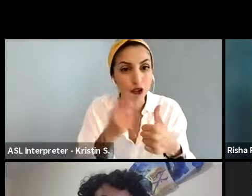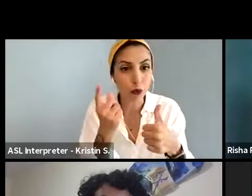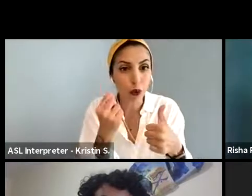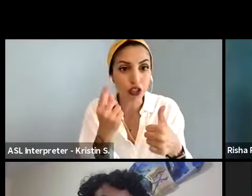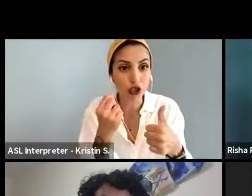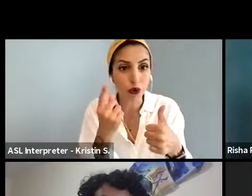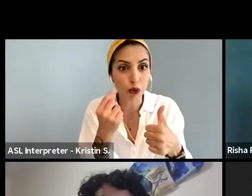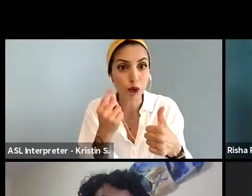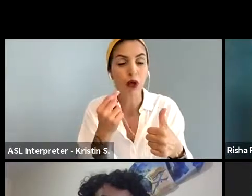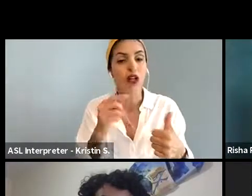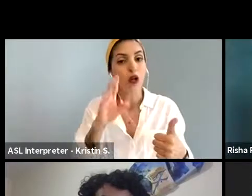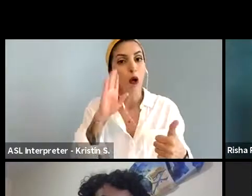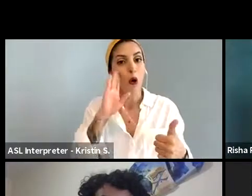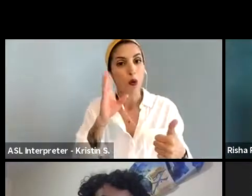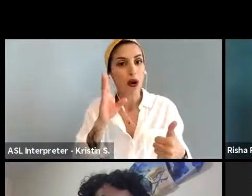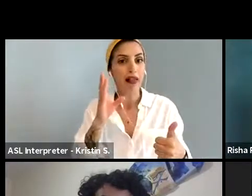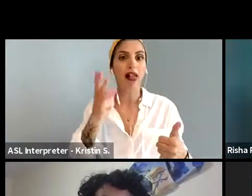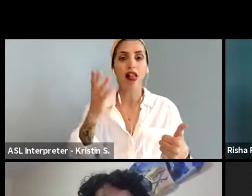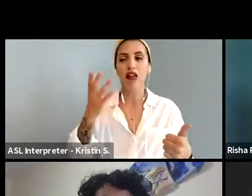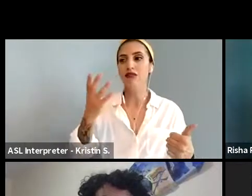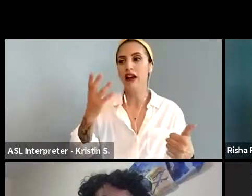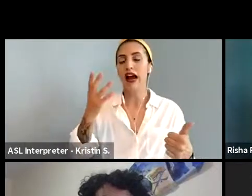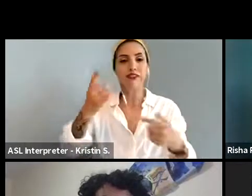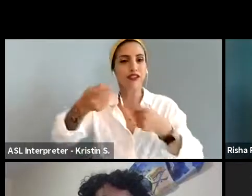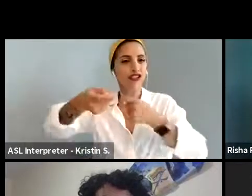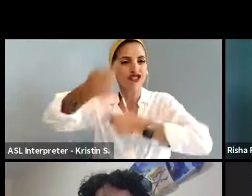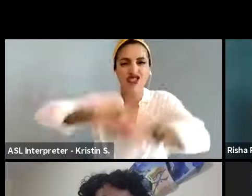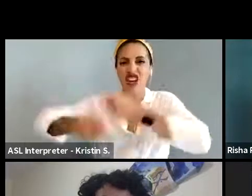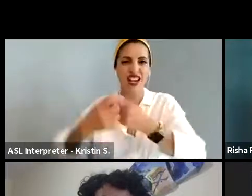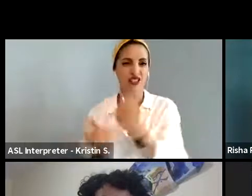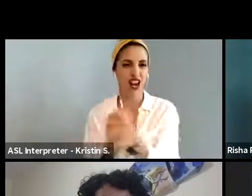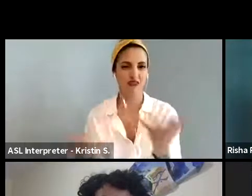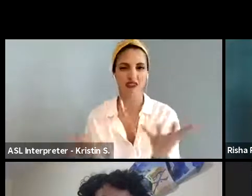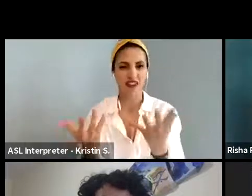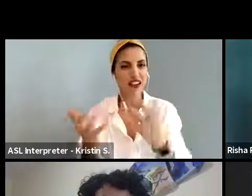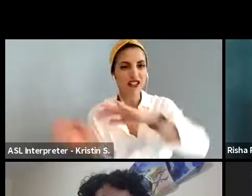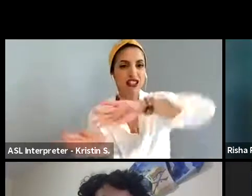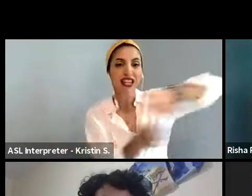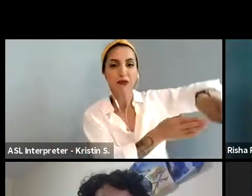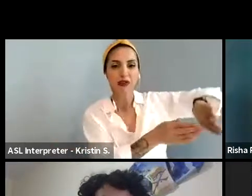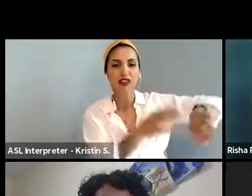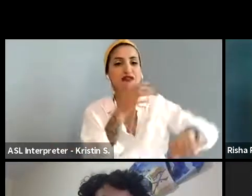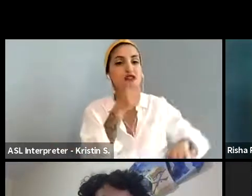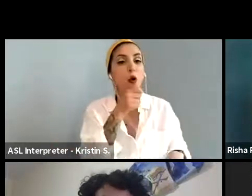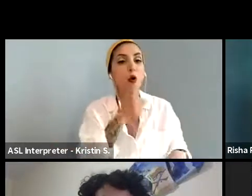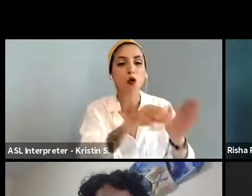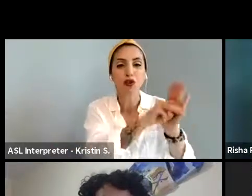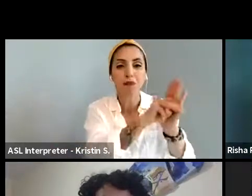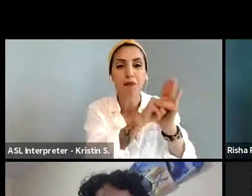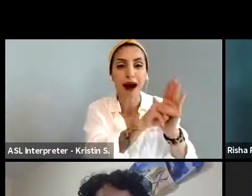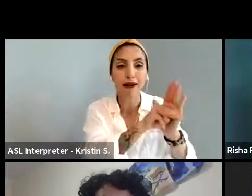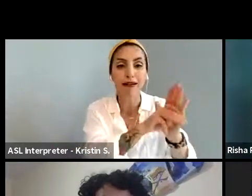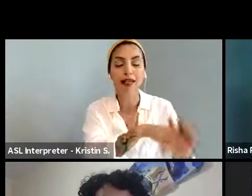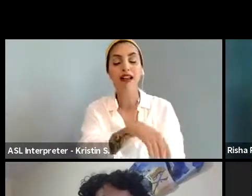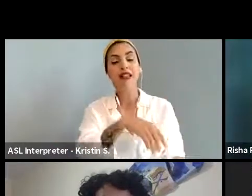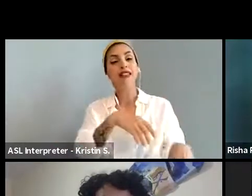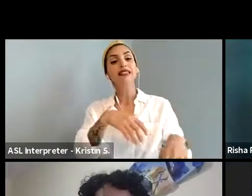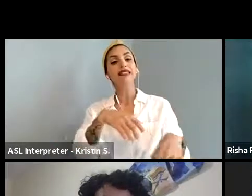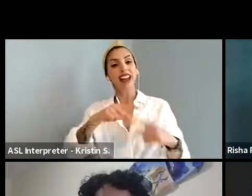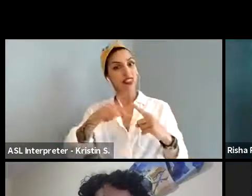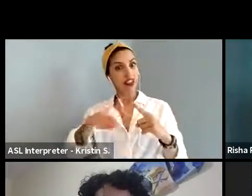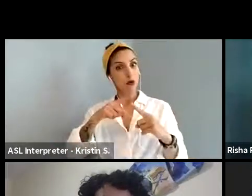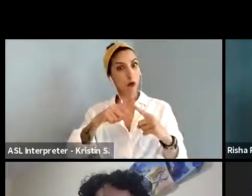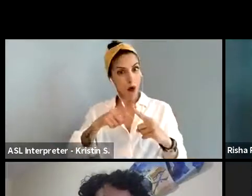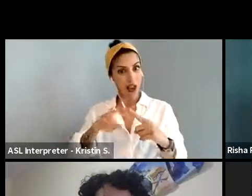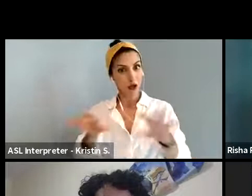put something that you would present on stage, right? And just get rid of that model, right? And the minute you did that,